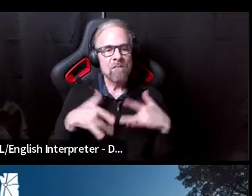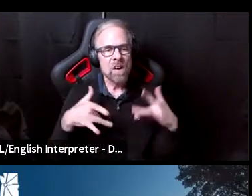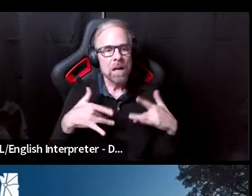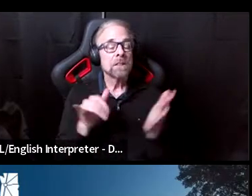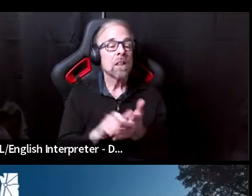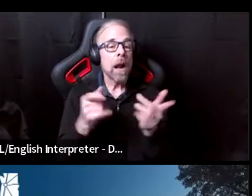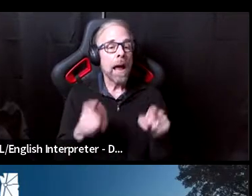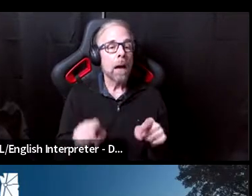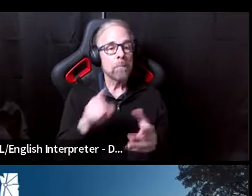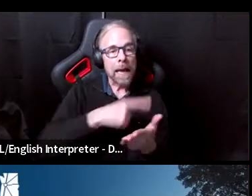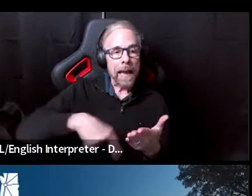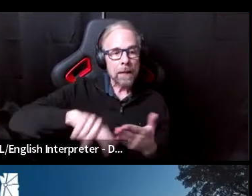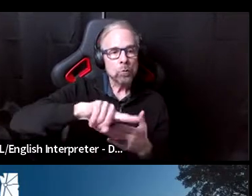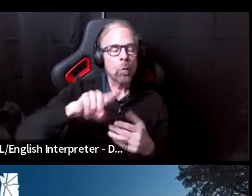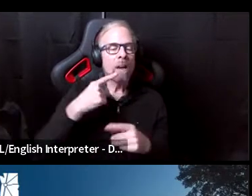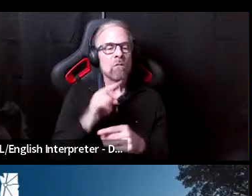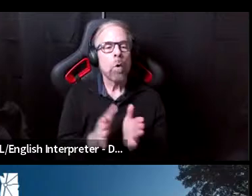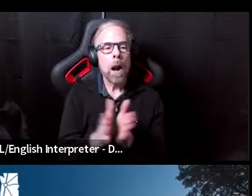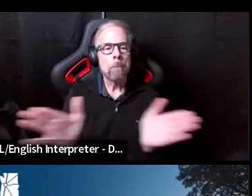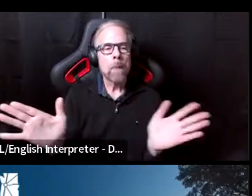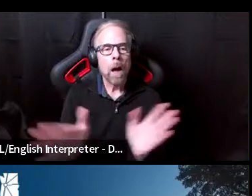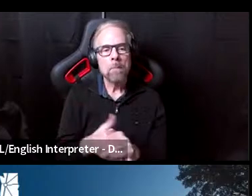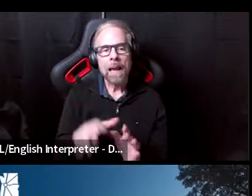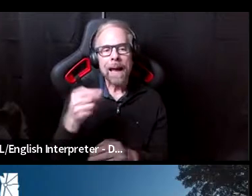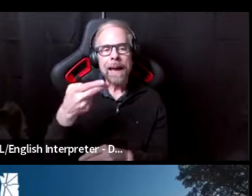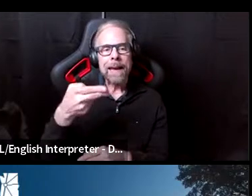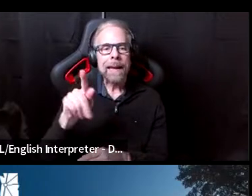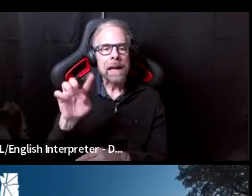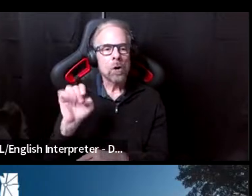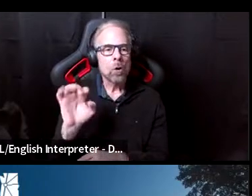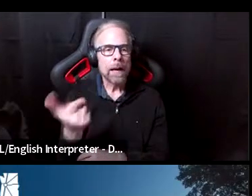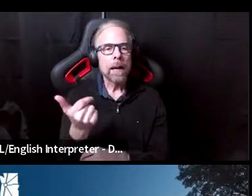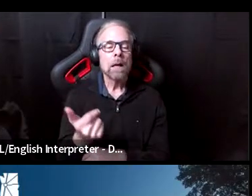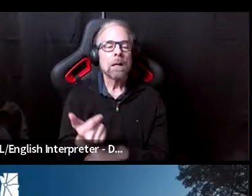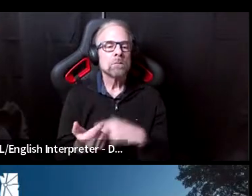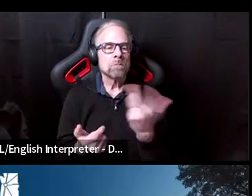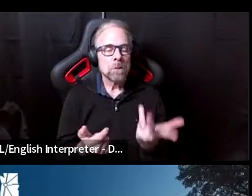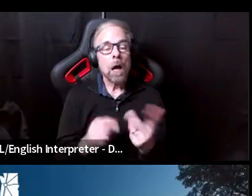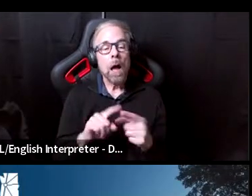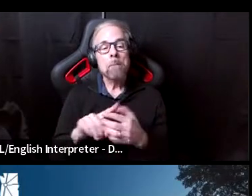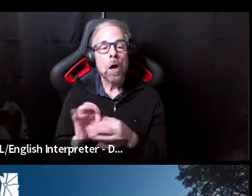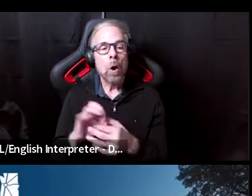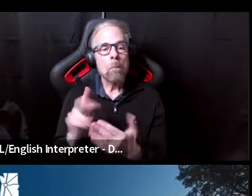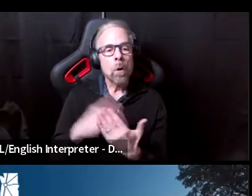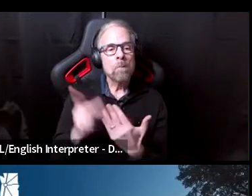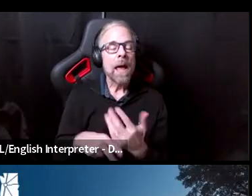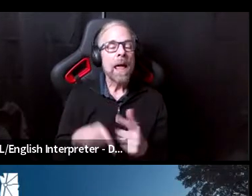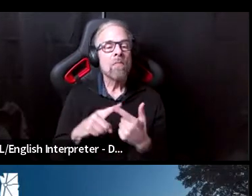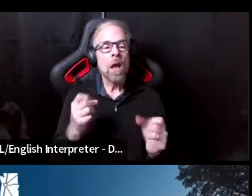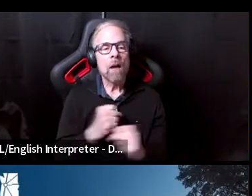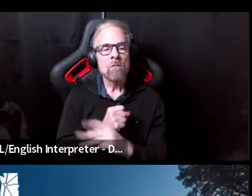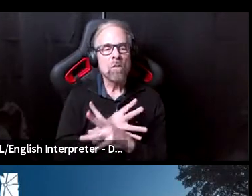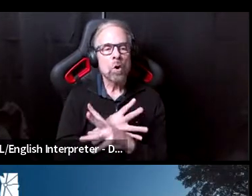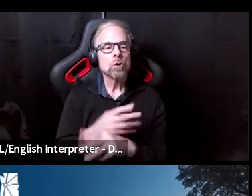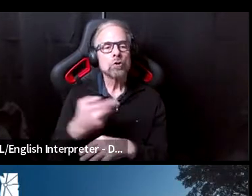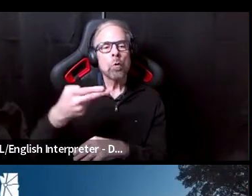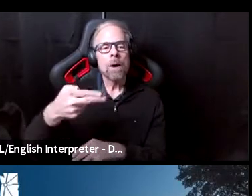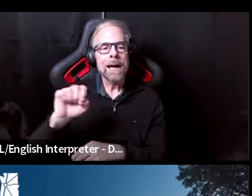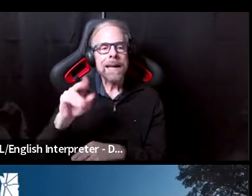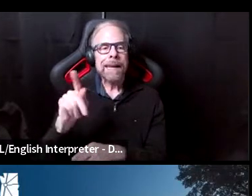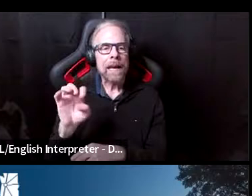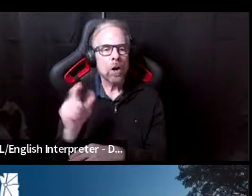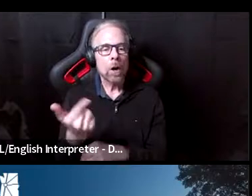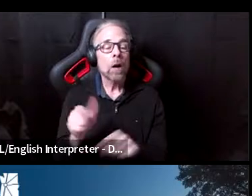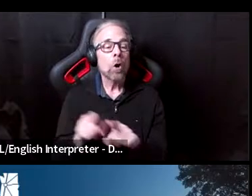next week for public hearings and to learn more about the program, and a virtual hearing coming up as well. So join us